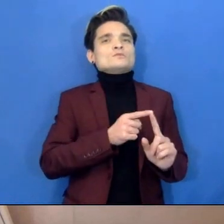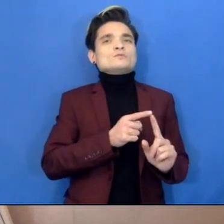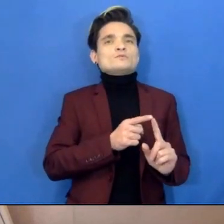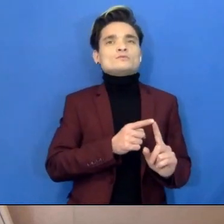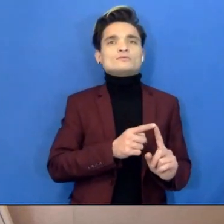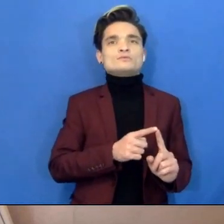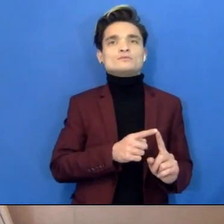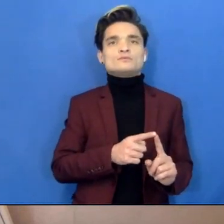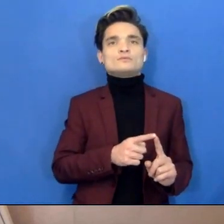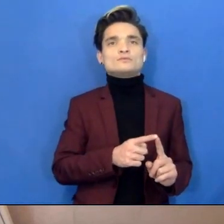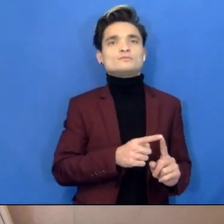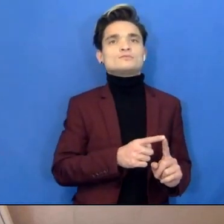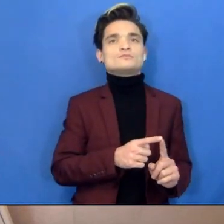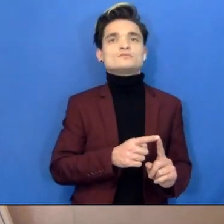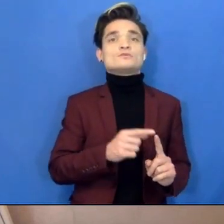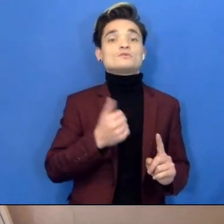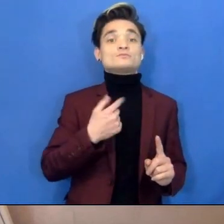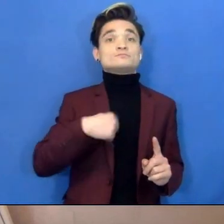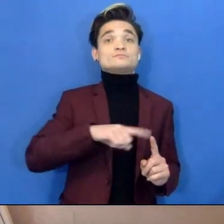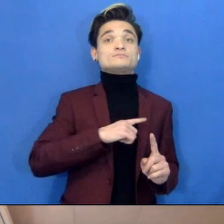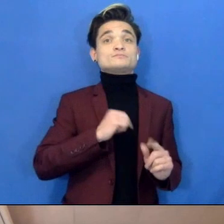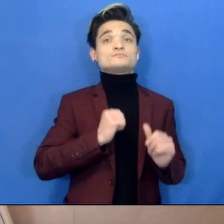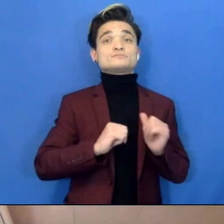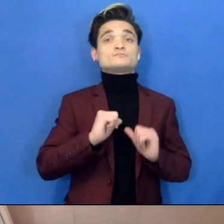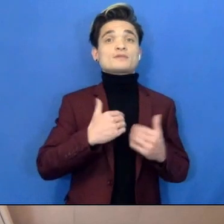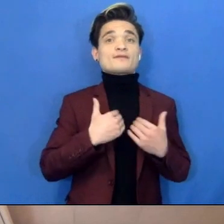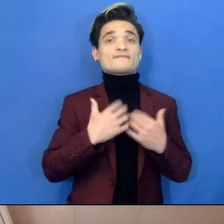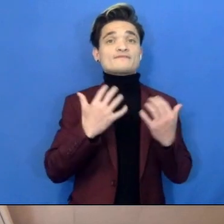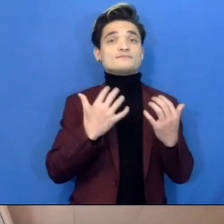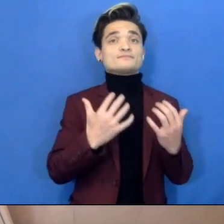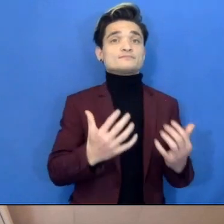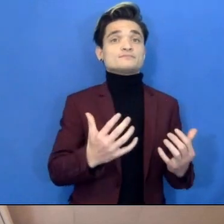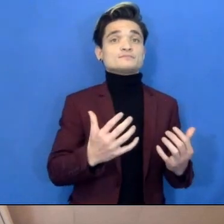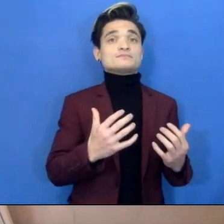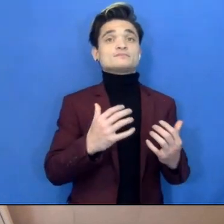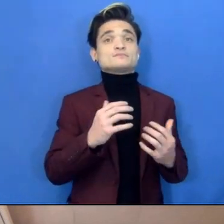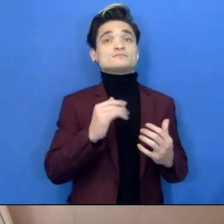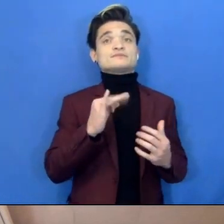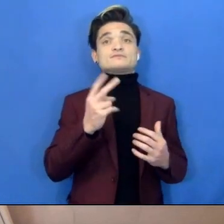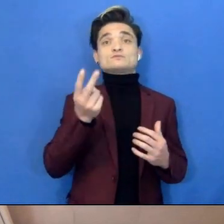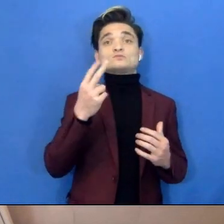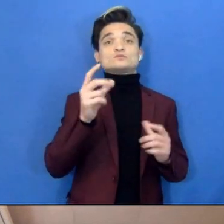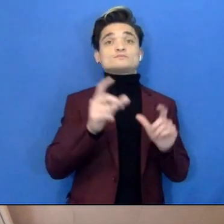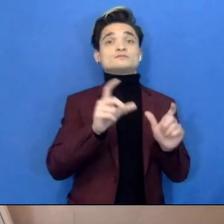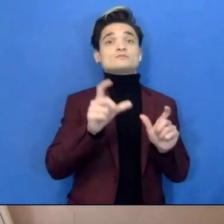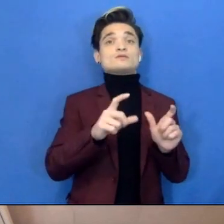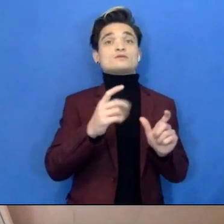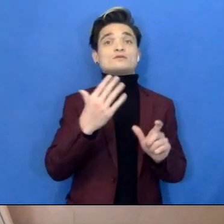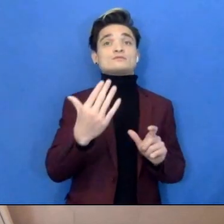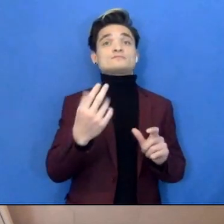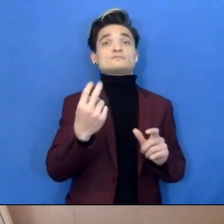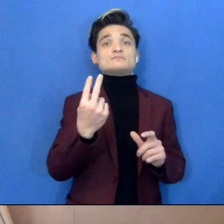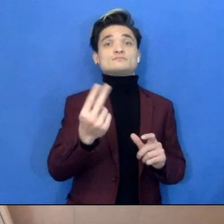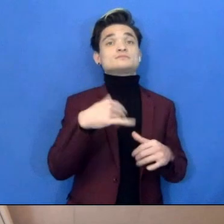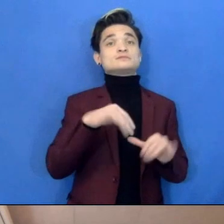if in the theater there are two people, it's still our job is to speak to an audience. And then like my personal take is that we have to be in a